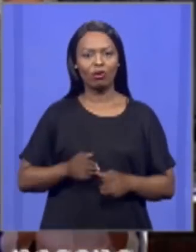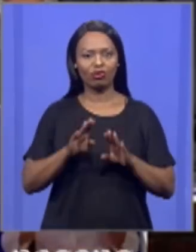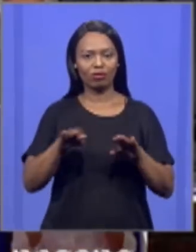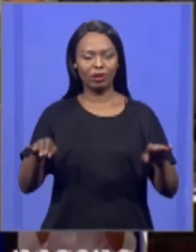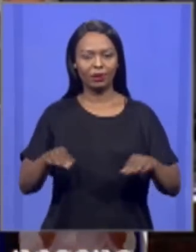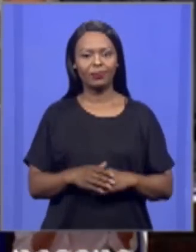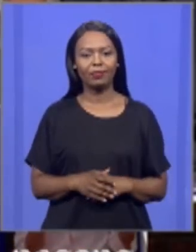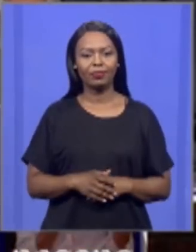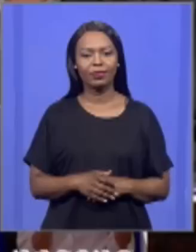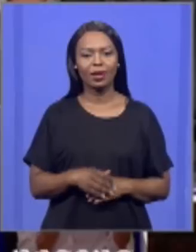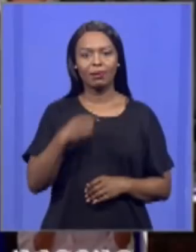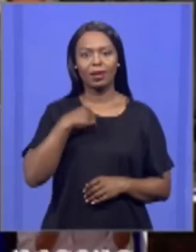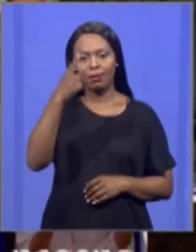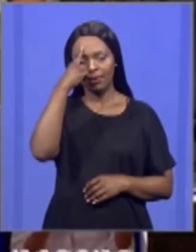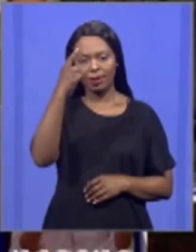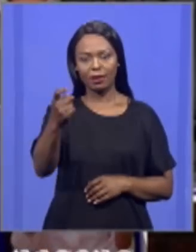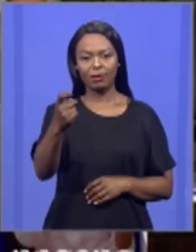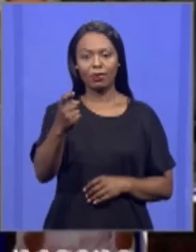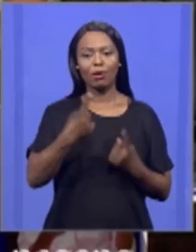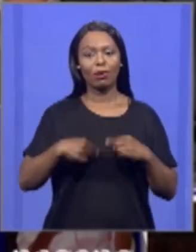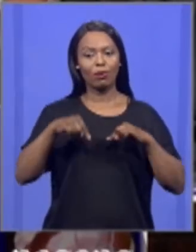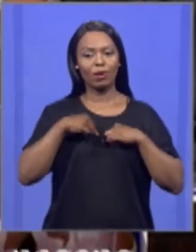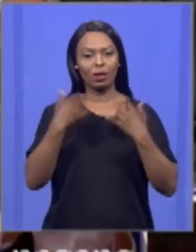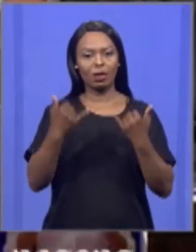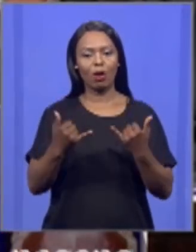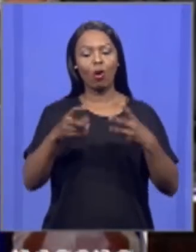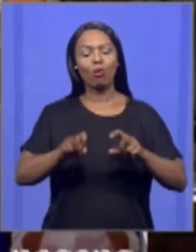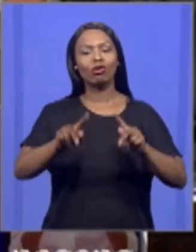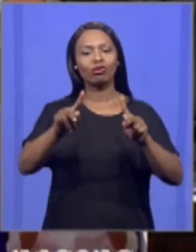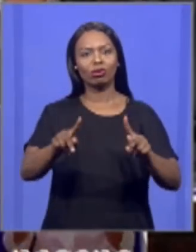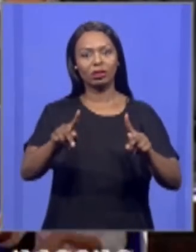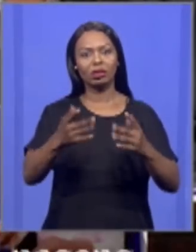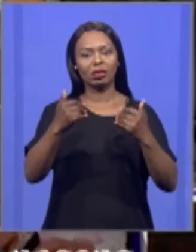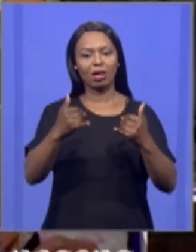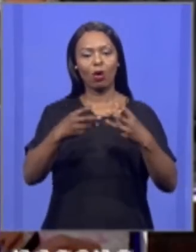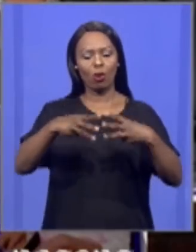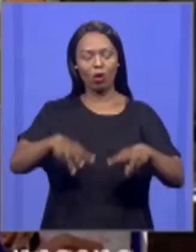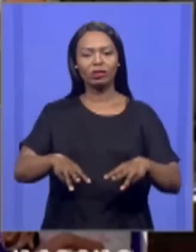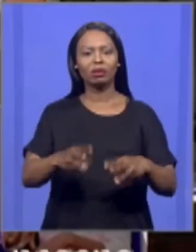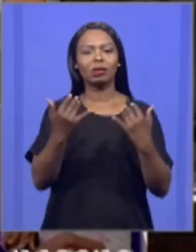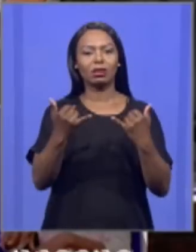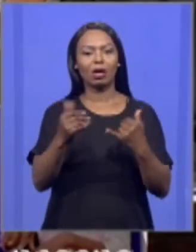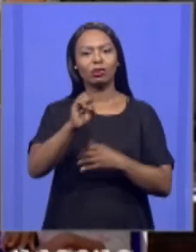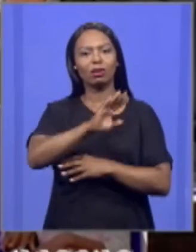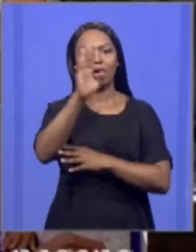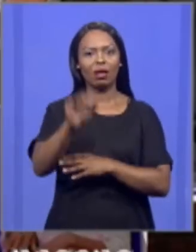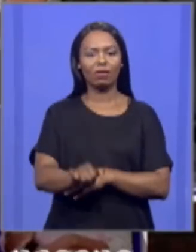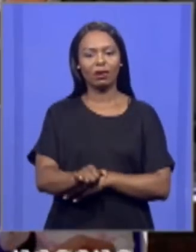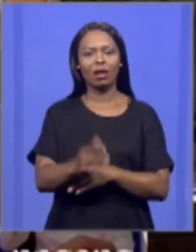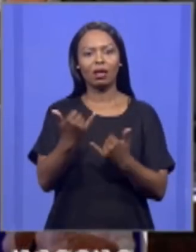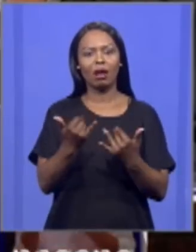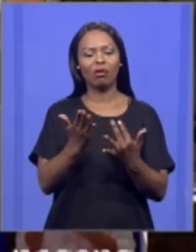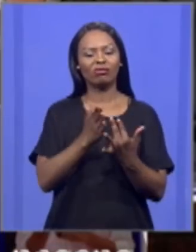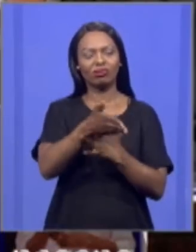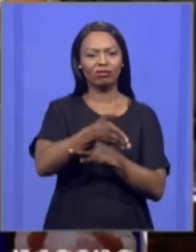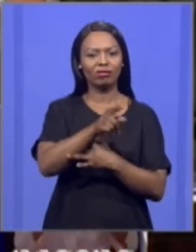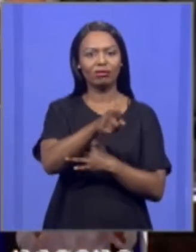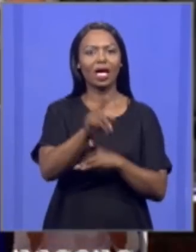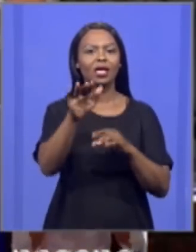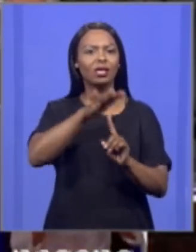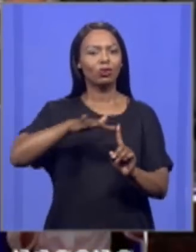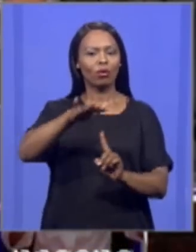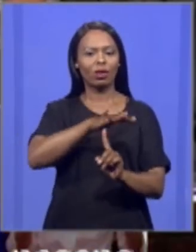I firmly believe that we are losing the opportunity as South Africa to be honest brokers in the situation. And as